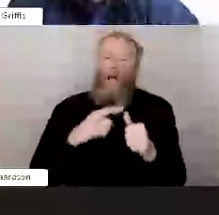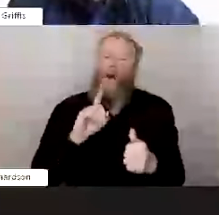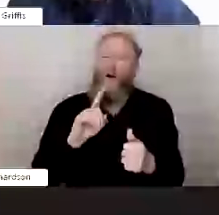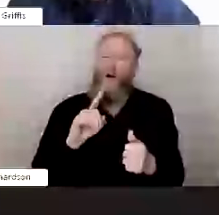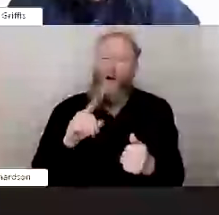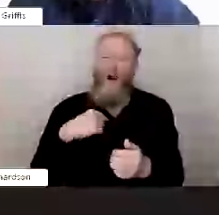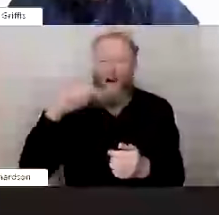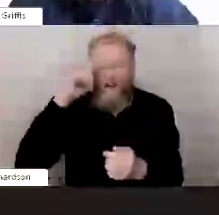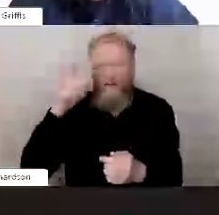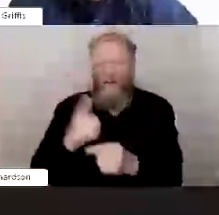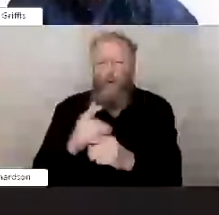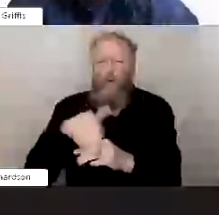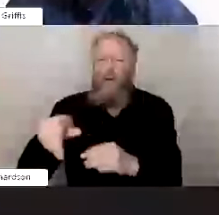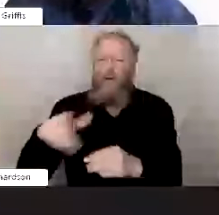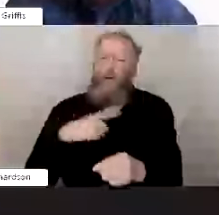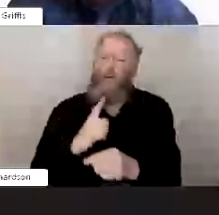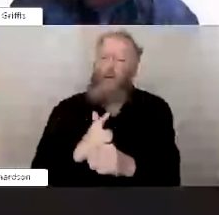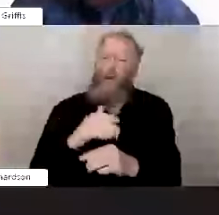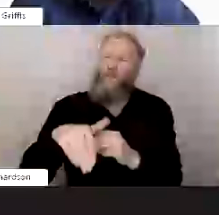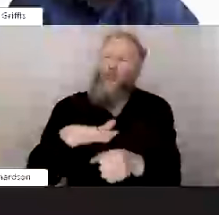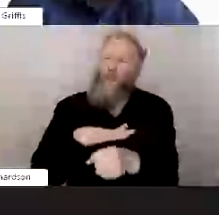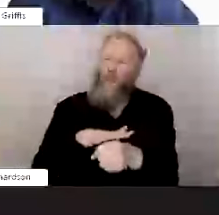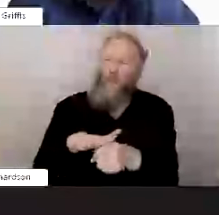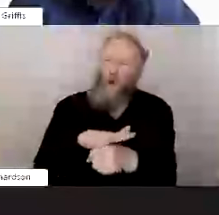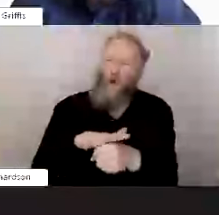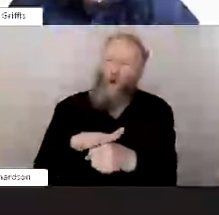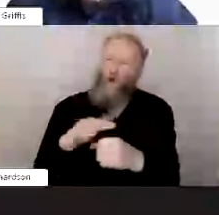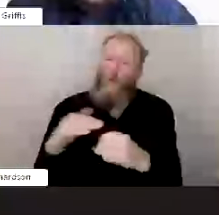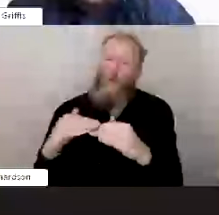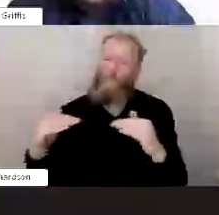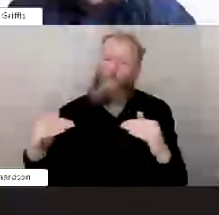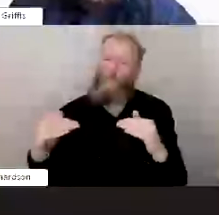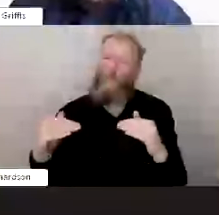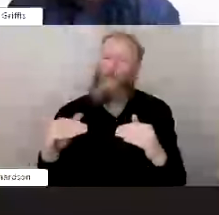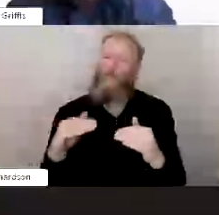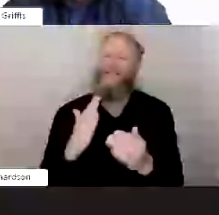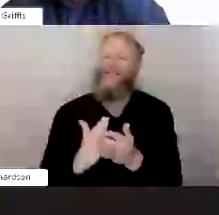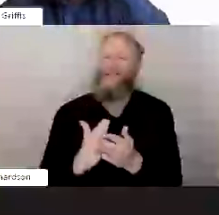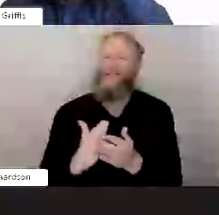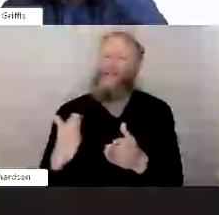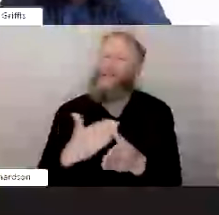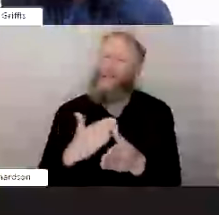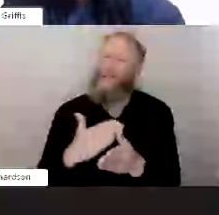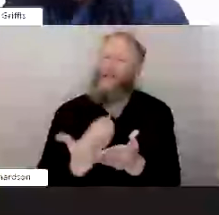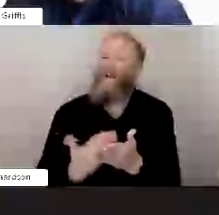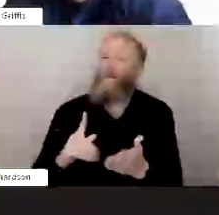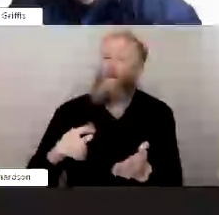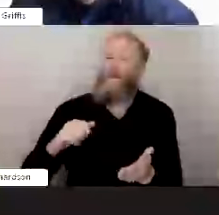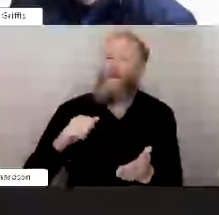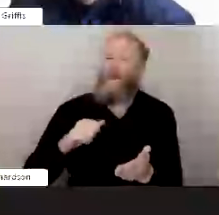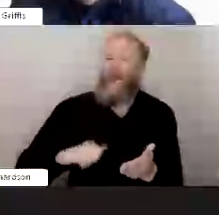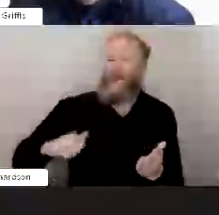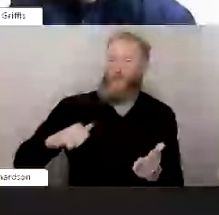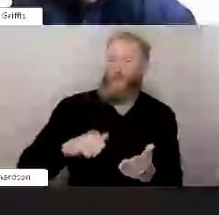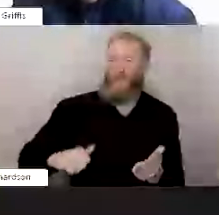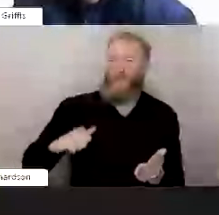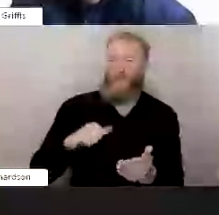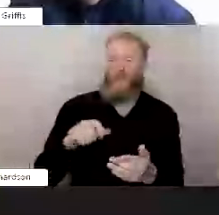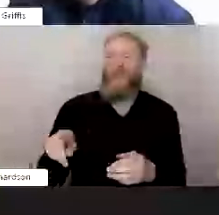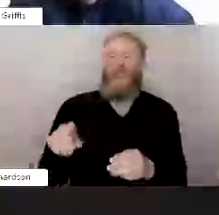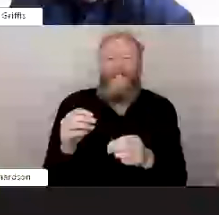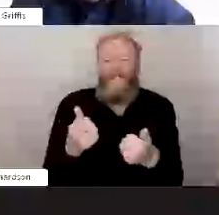lot of councils around, well, some depending on their politics, I suppose. But some councils do